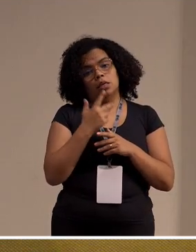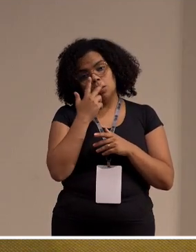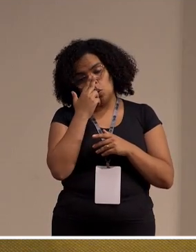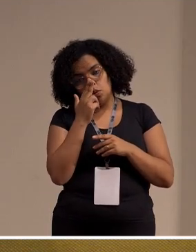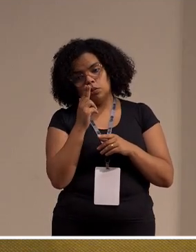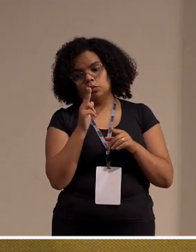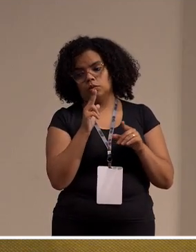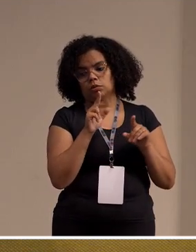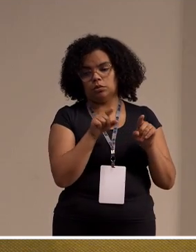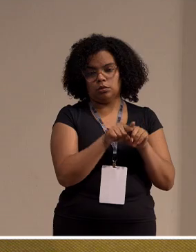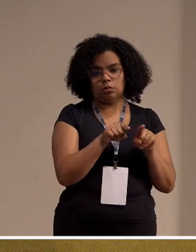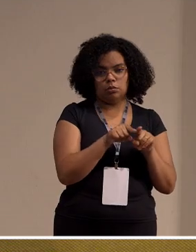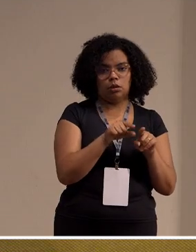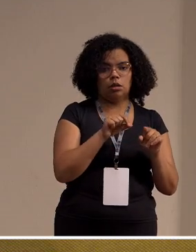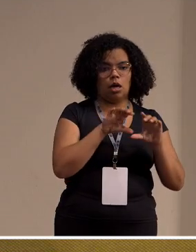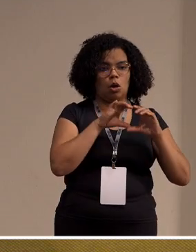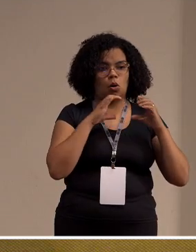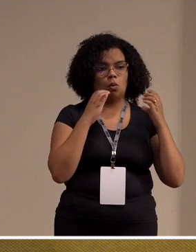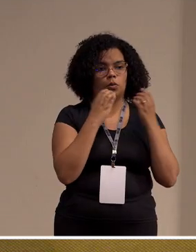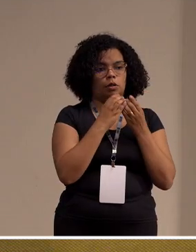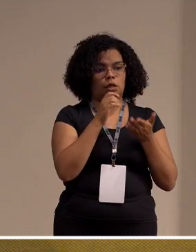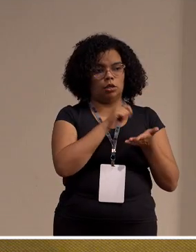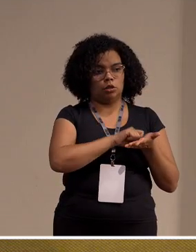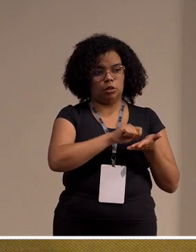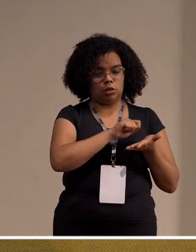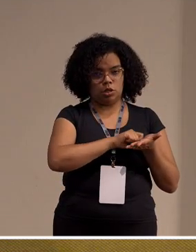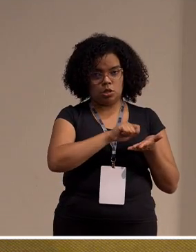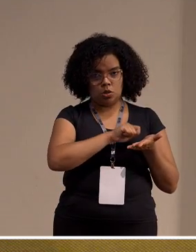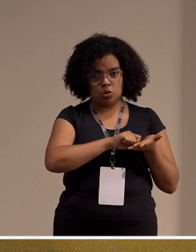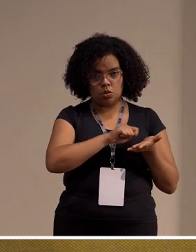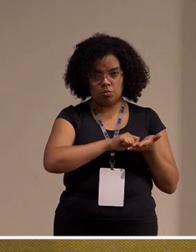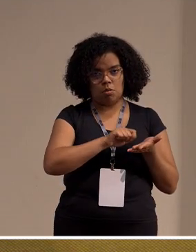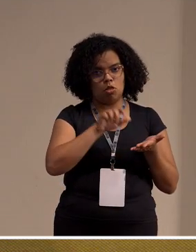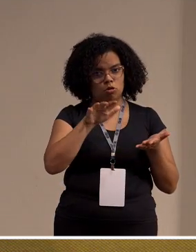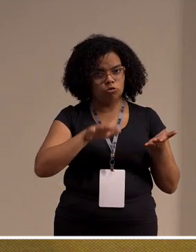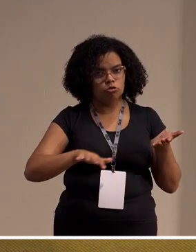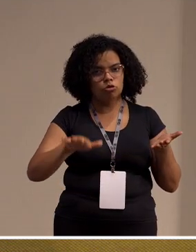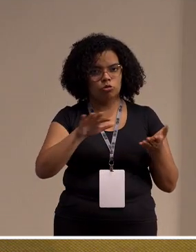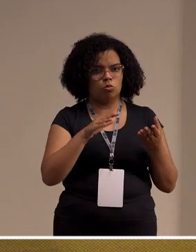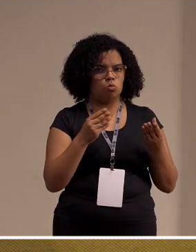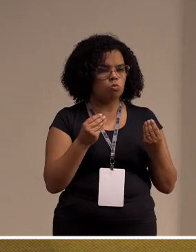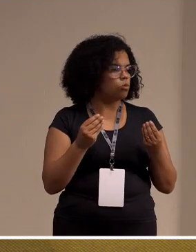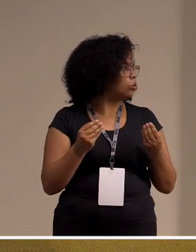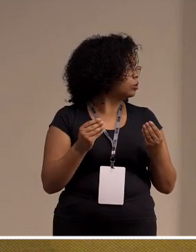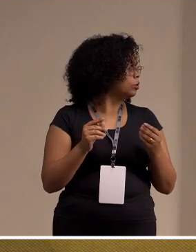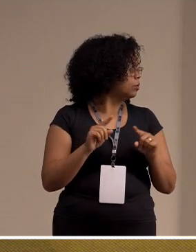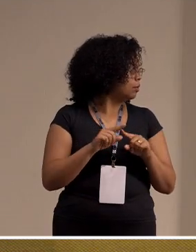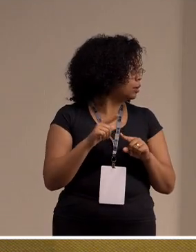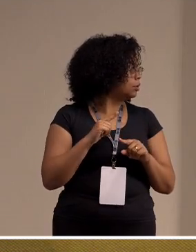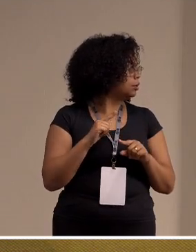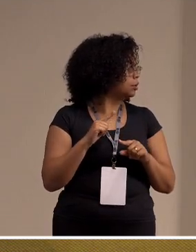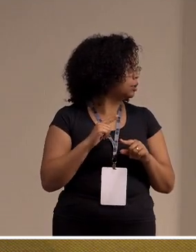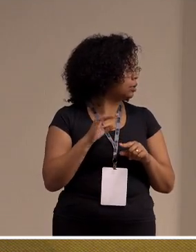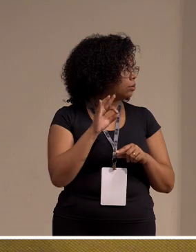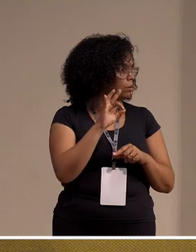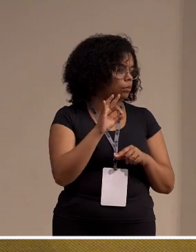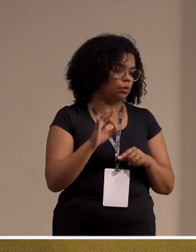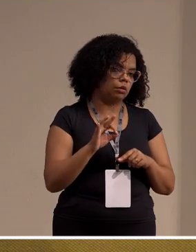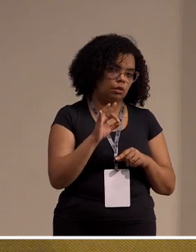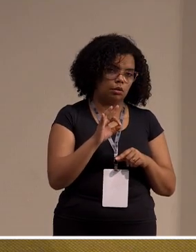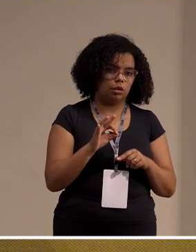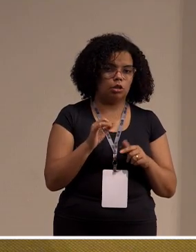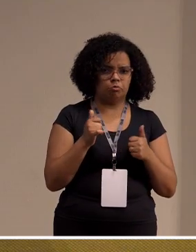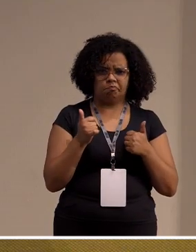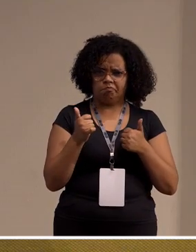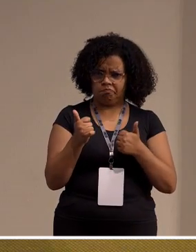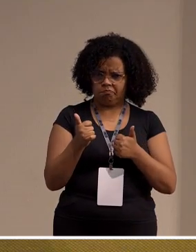the writing community, not to generalize too much about it, but there's a healthy percentage of progressive-leaning